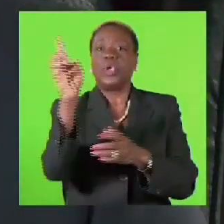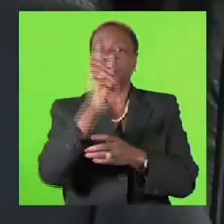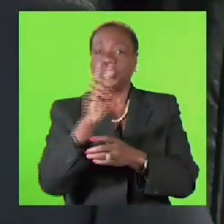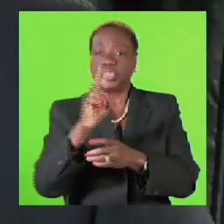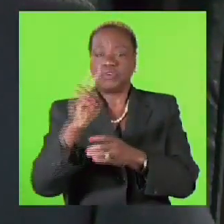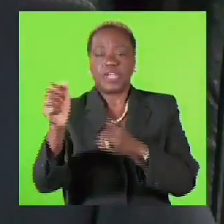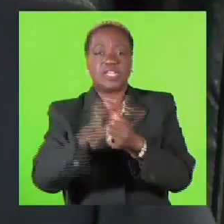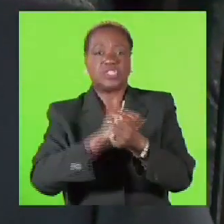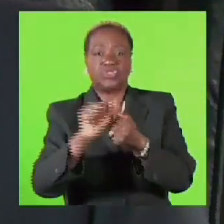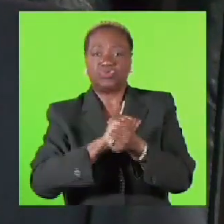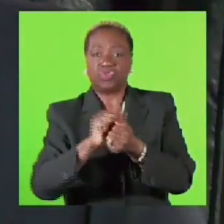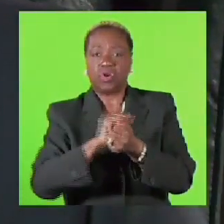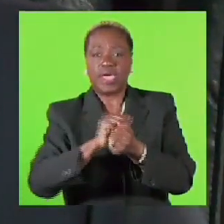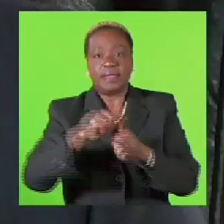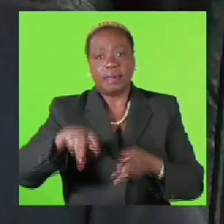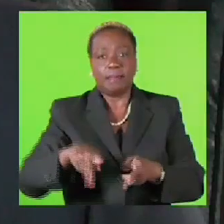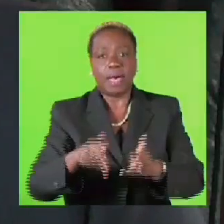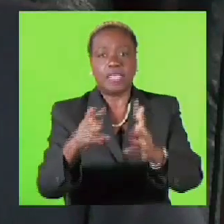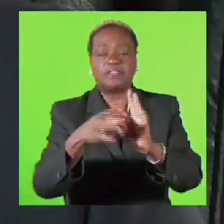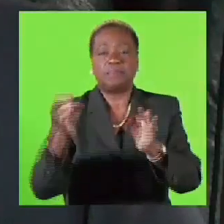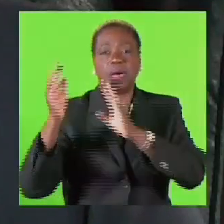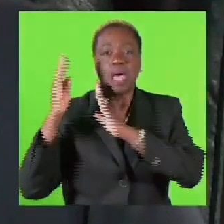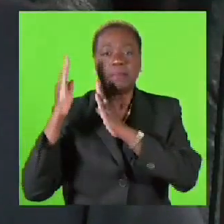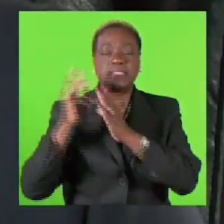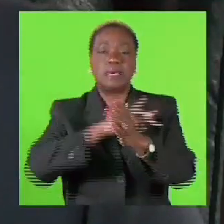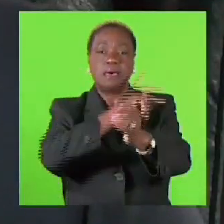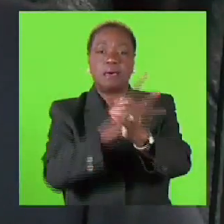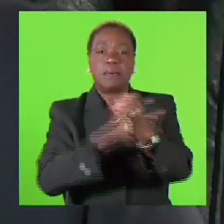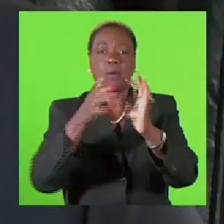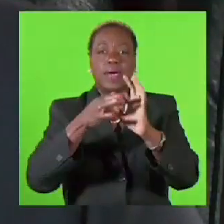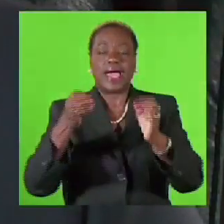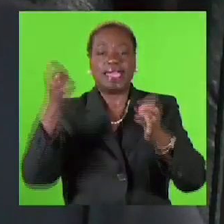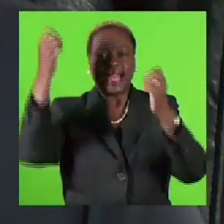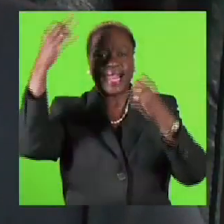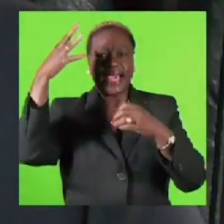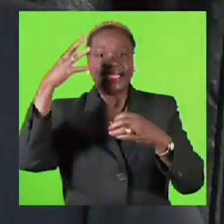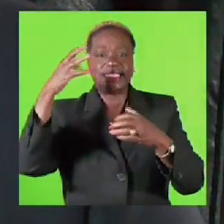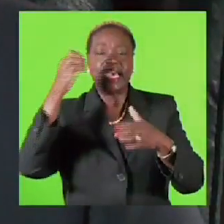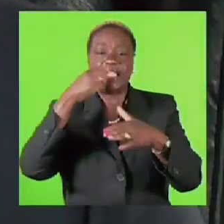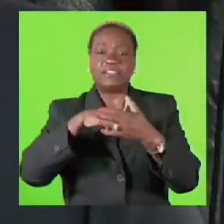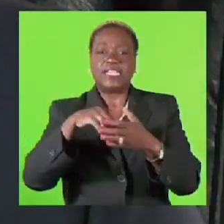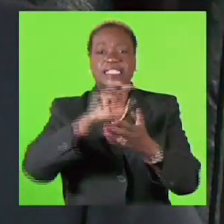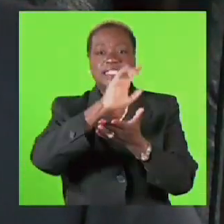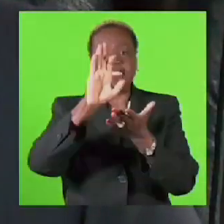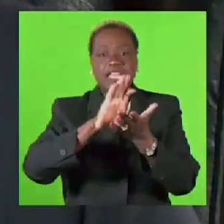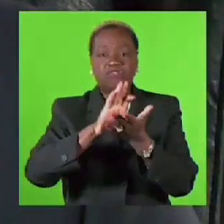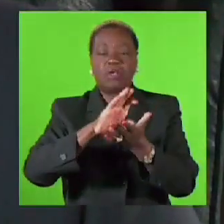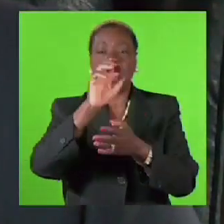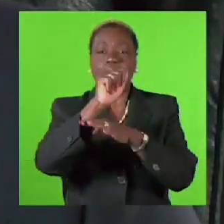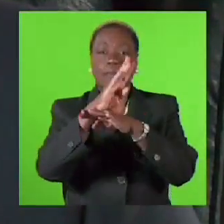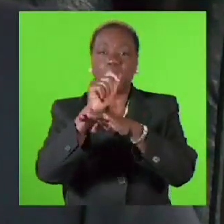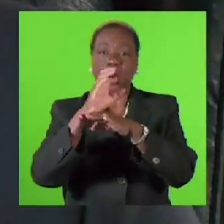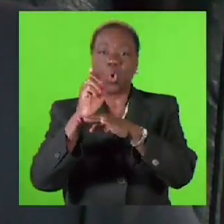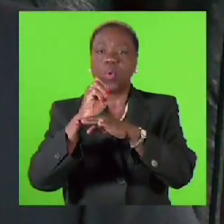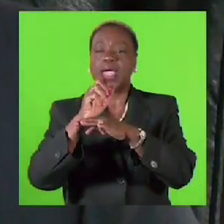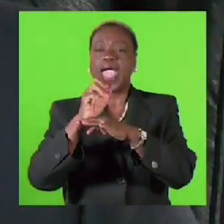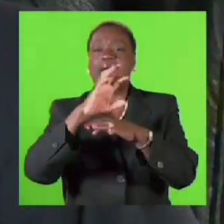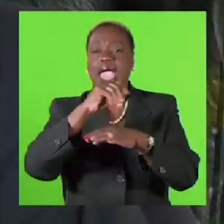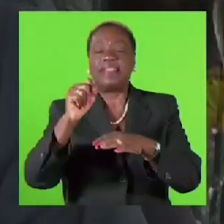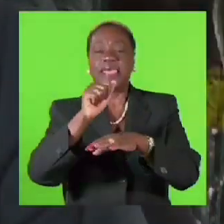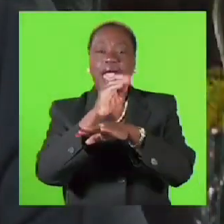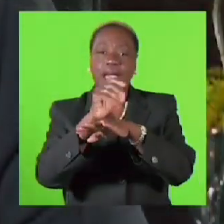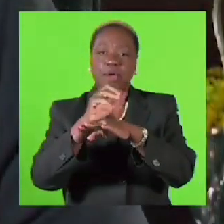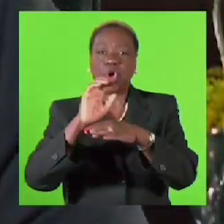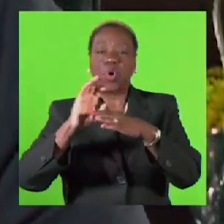Dorian destroyed major parts of Bahamas power and light infrastructure in central Abaco and the Abaco